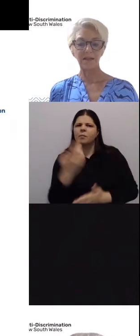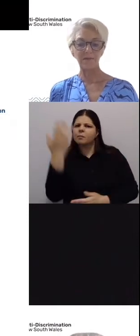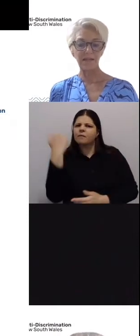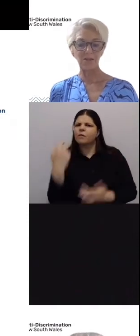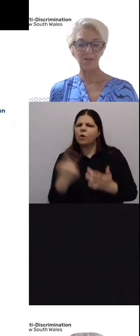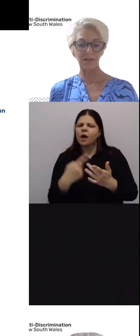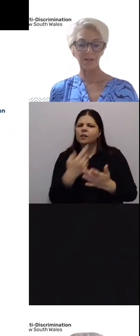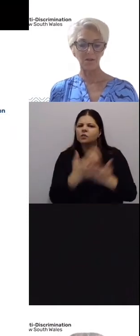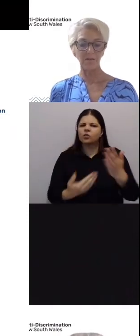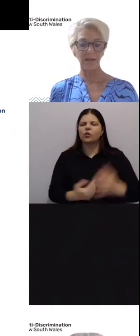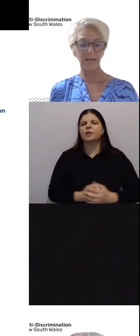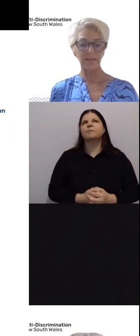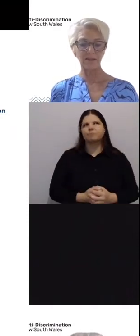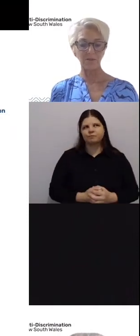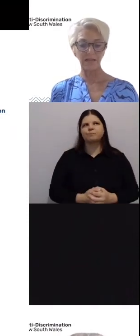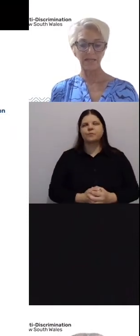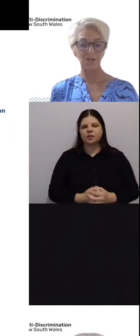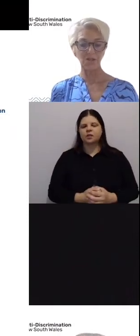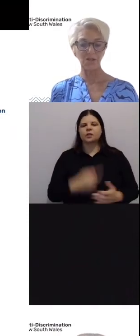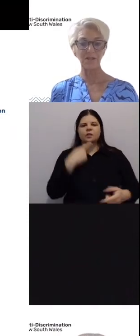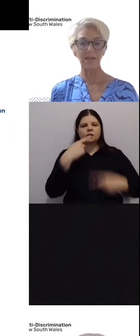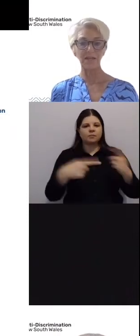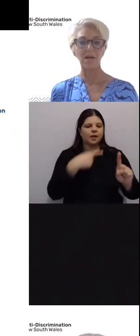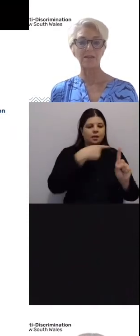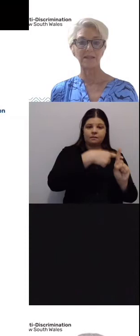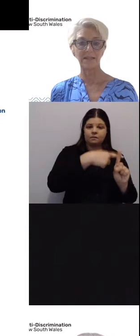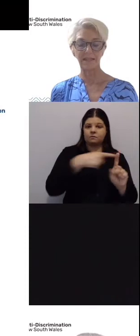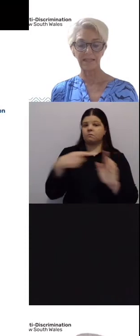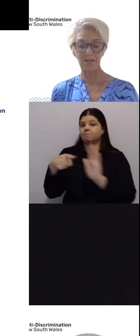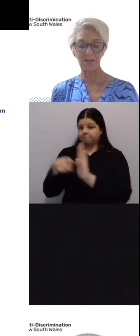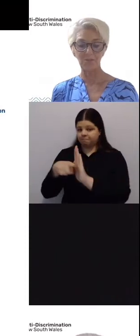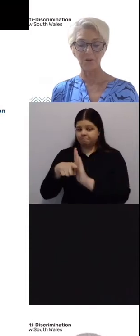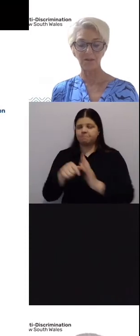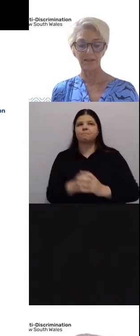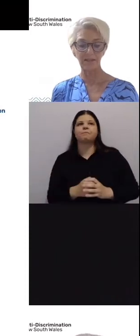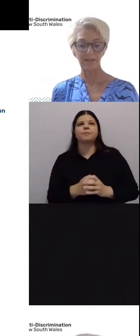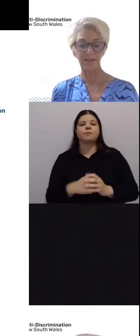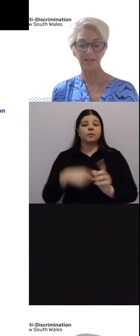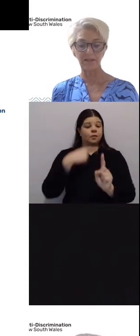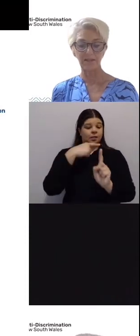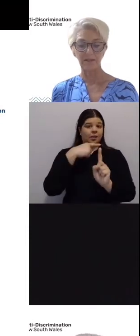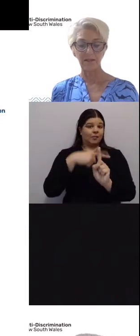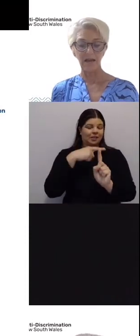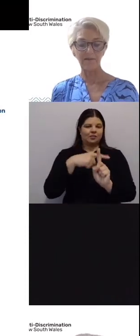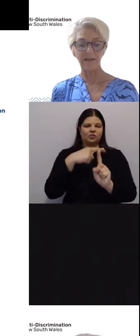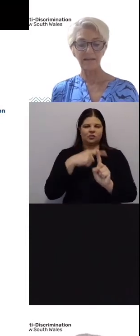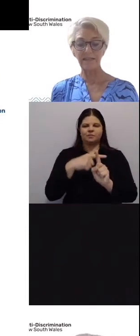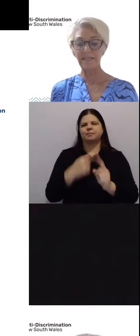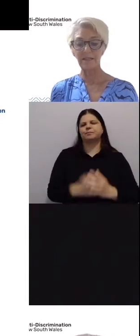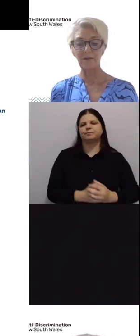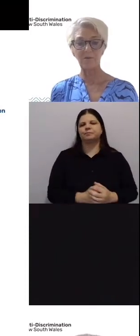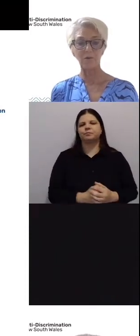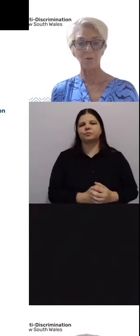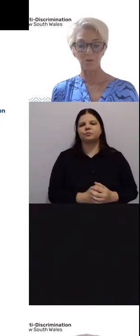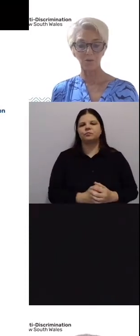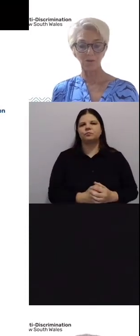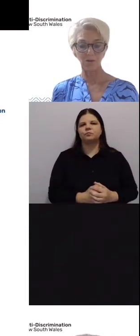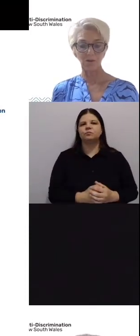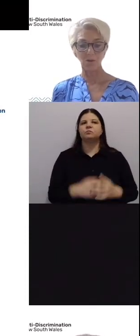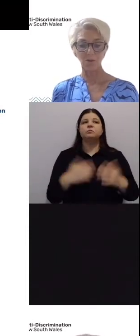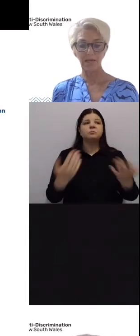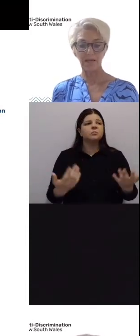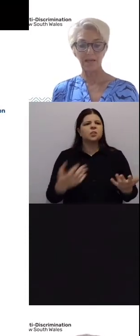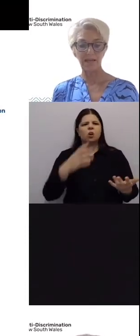Some of the advantages of Anti-Discrimination New South Wales conciliation process are that it is